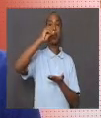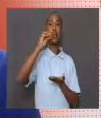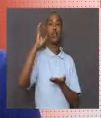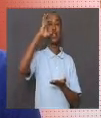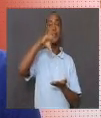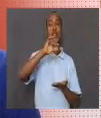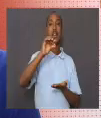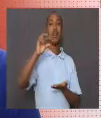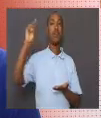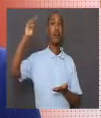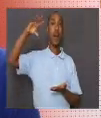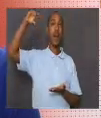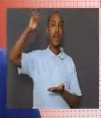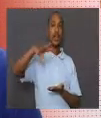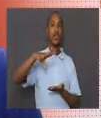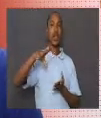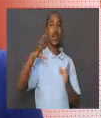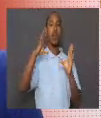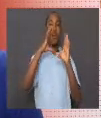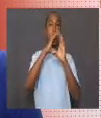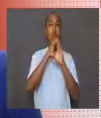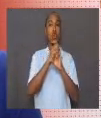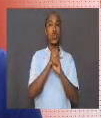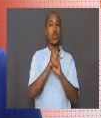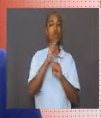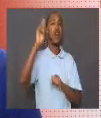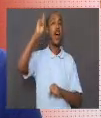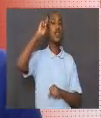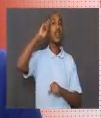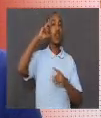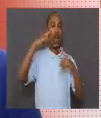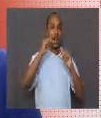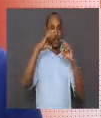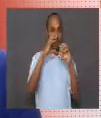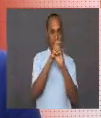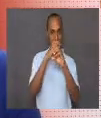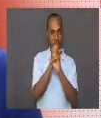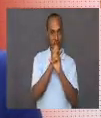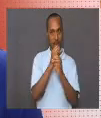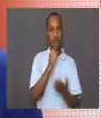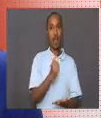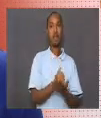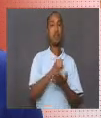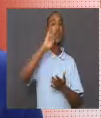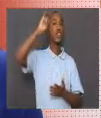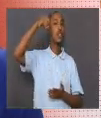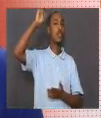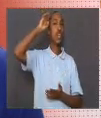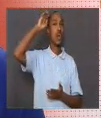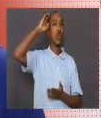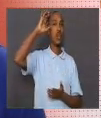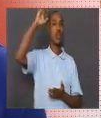of radiation and the conclusions of the Rutherford experiment helped James Chadwick